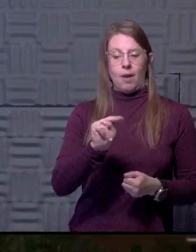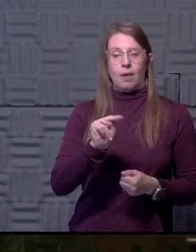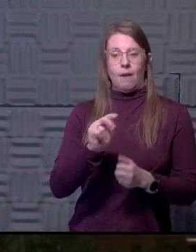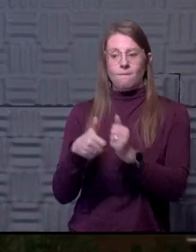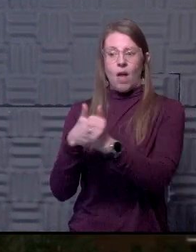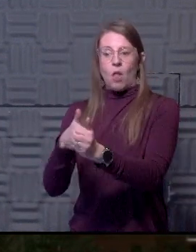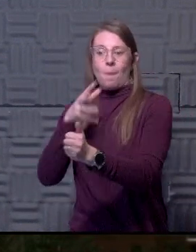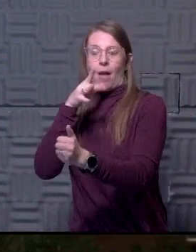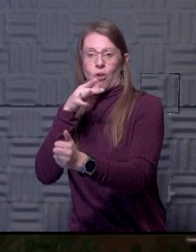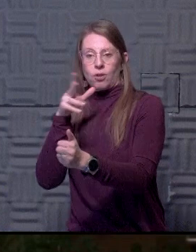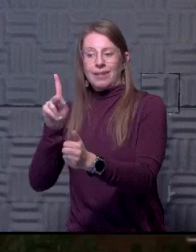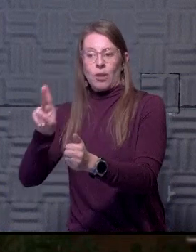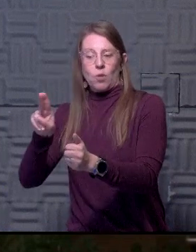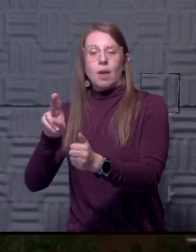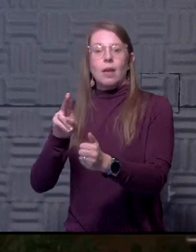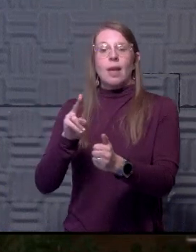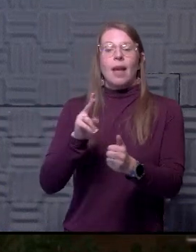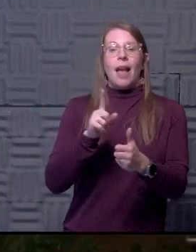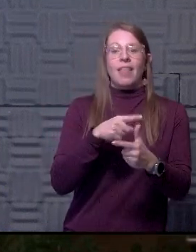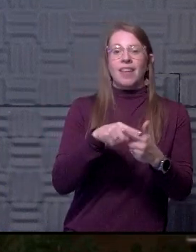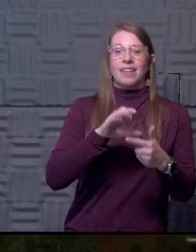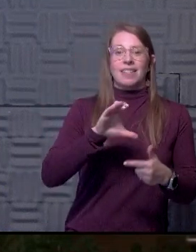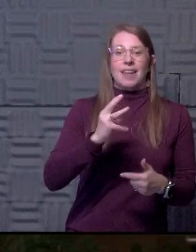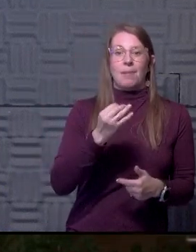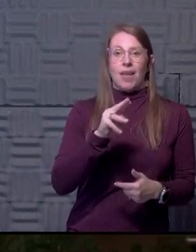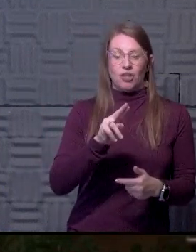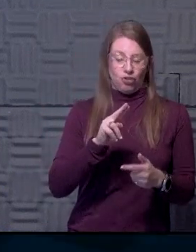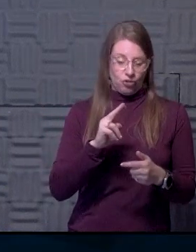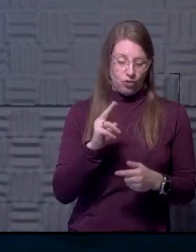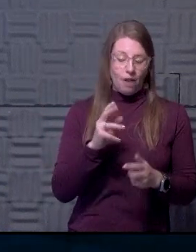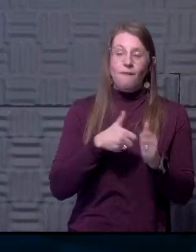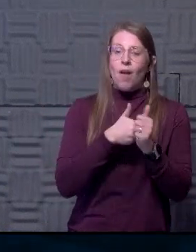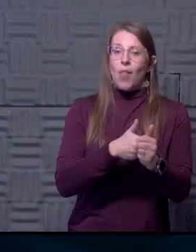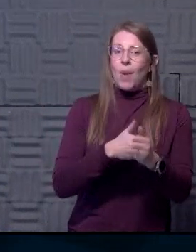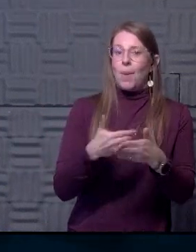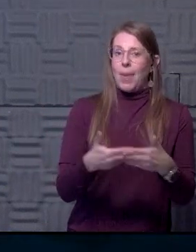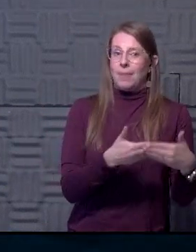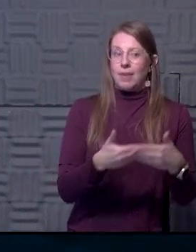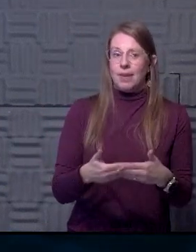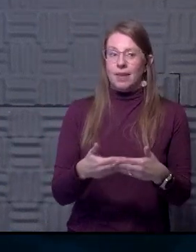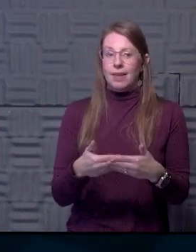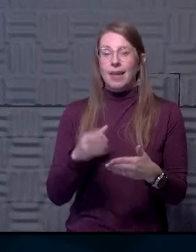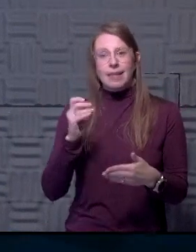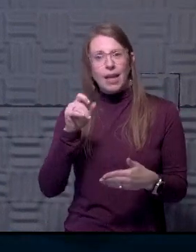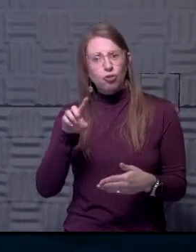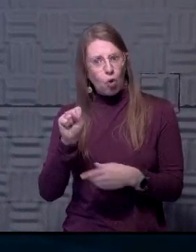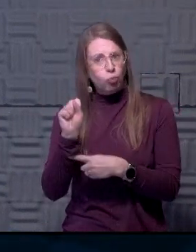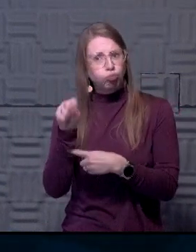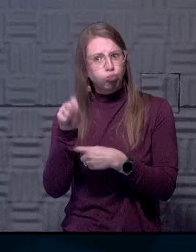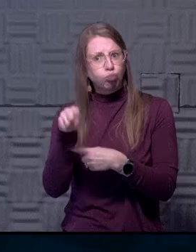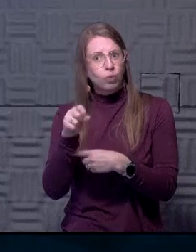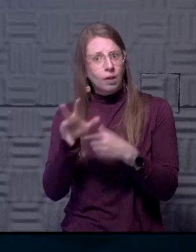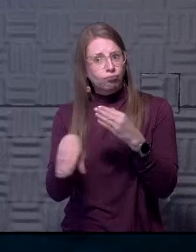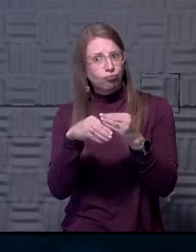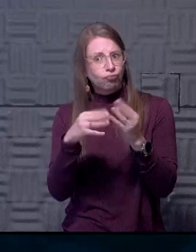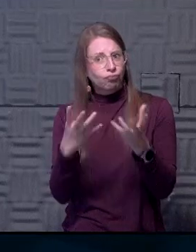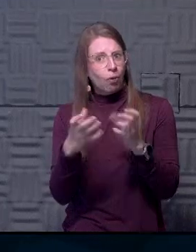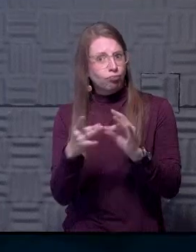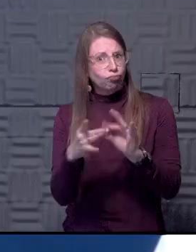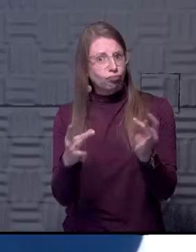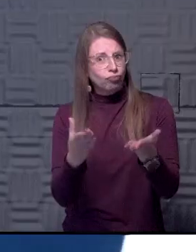and then the pediatricians follow the baby. So we'll get more data soon. Dr. Castro, I saw you shake your head. Did you have anything you wanted to jump in with